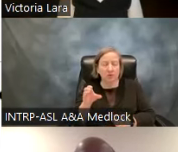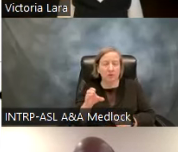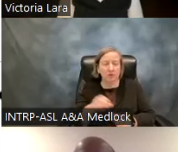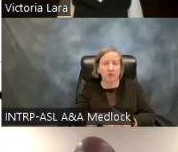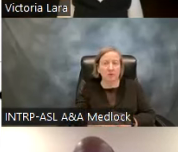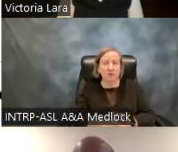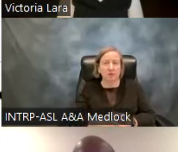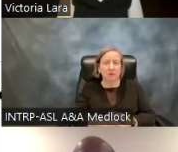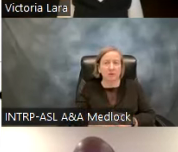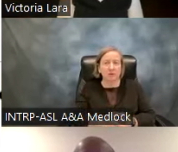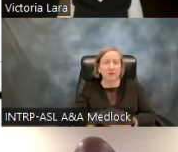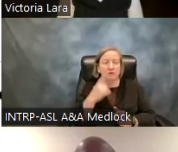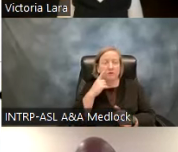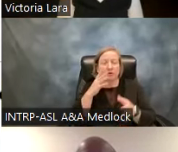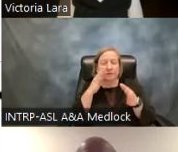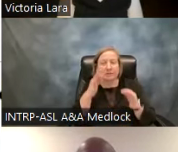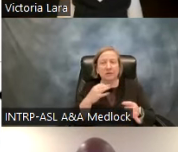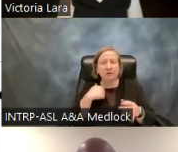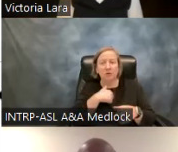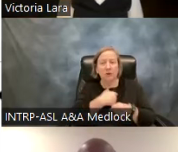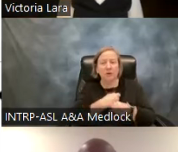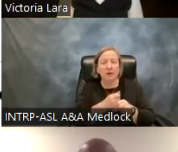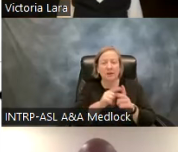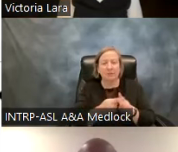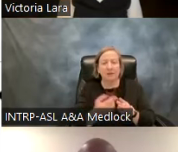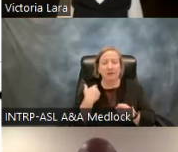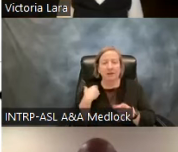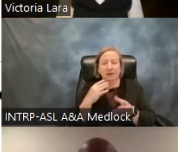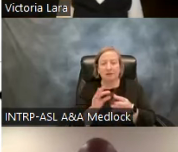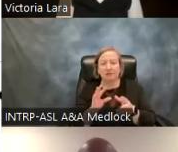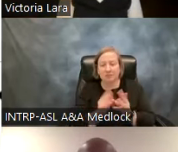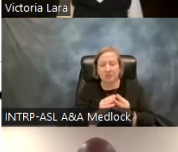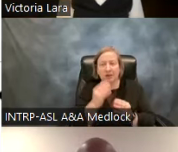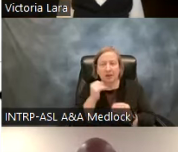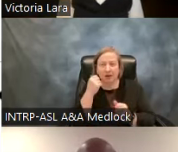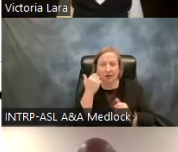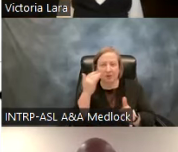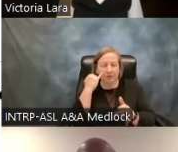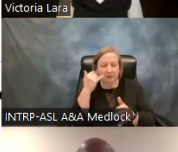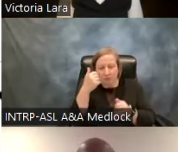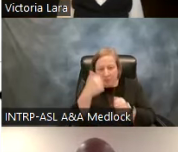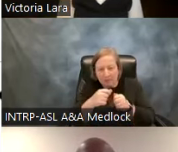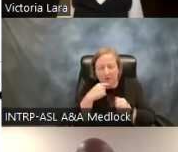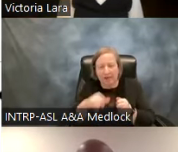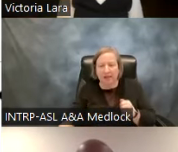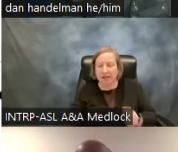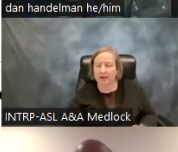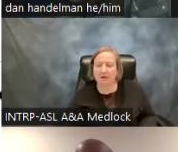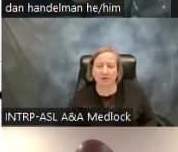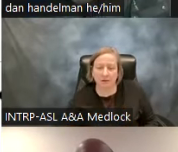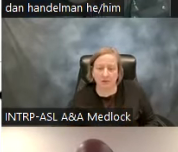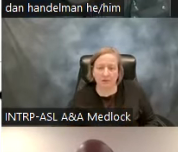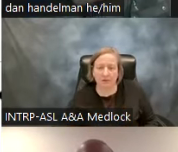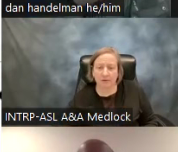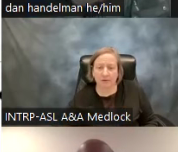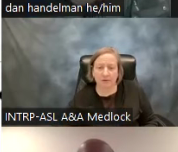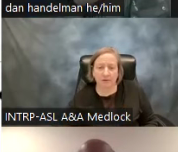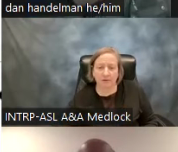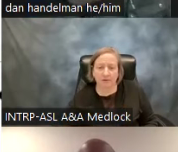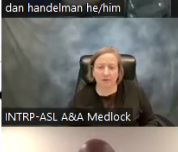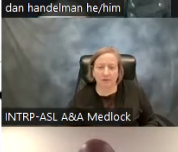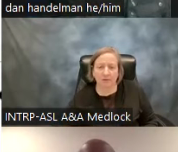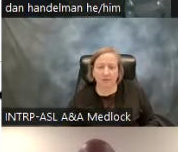converted to a footnote for a decision that we made at the beginning of the last meeting. I don't remember if we remember to say that at the beginning, but we agreed that all the footnotes would just be put into footnotes unless anybody has a